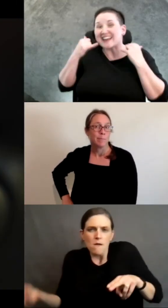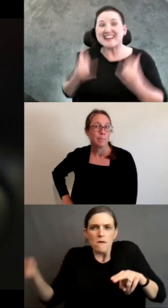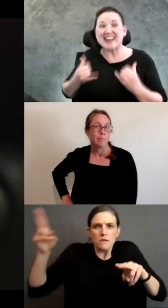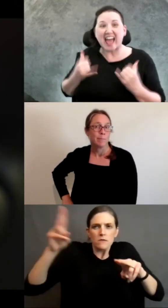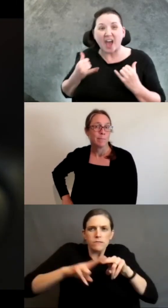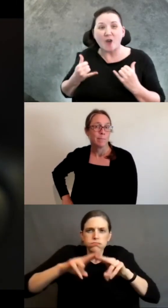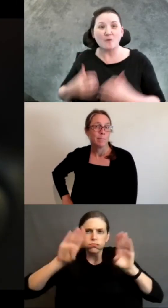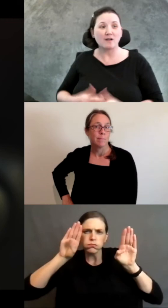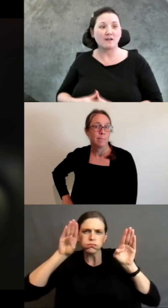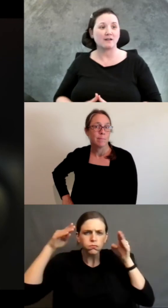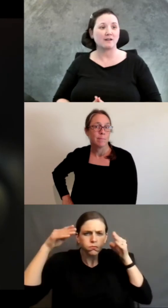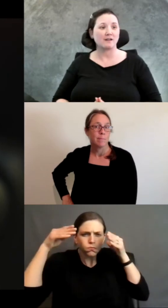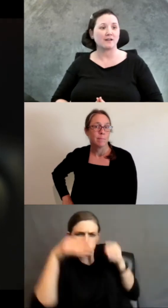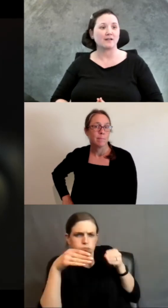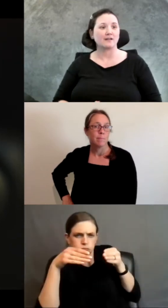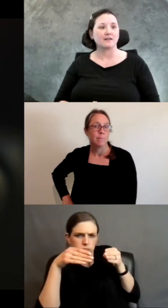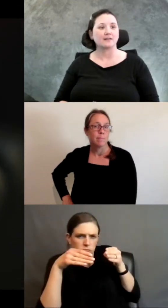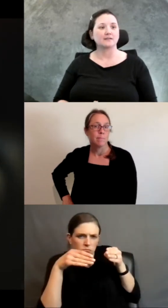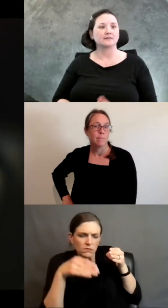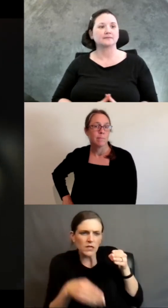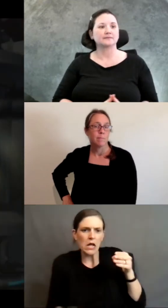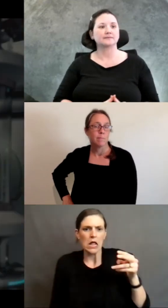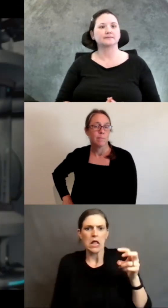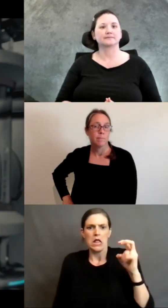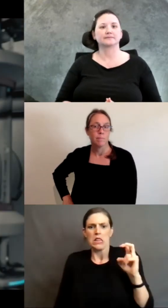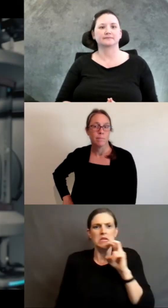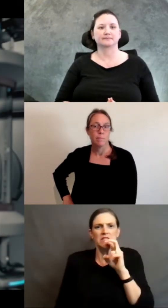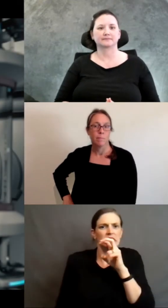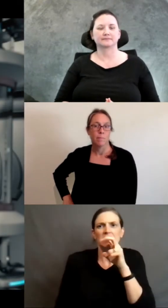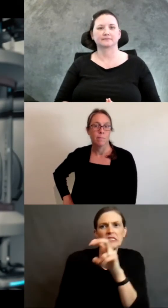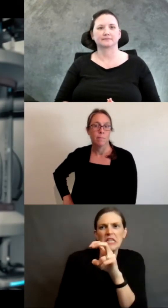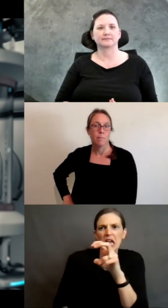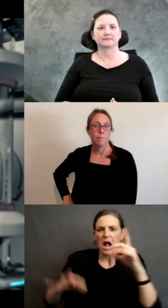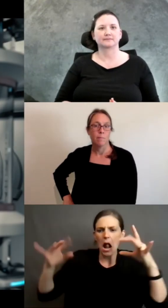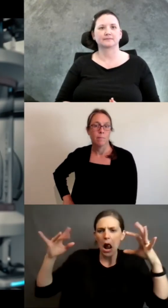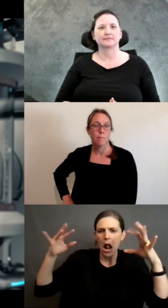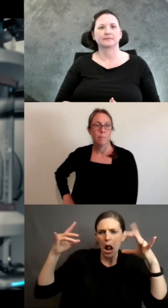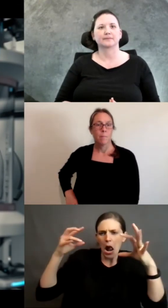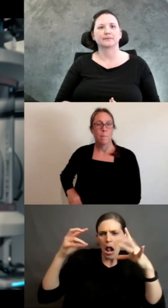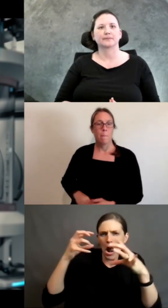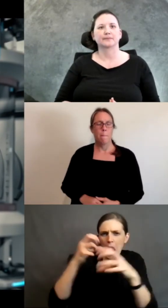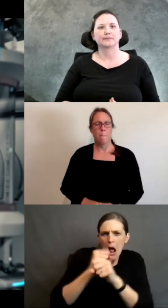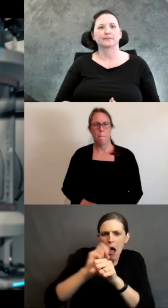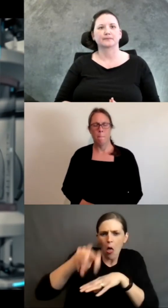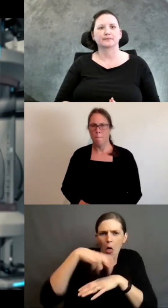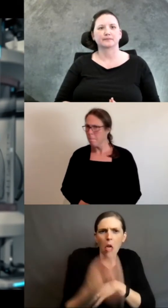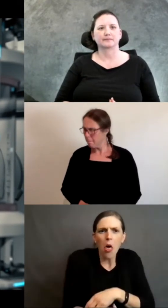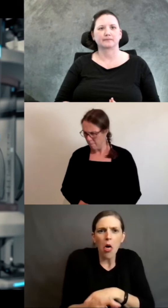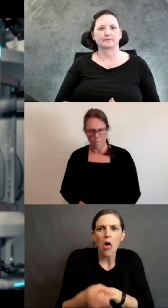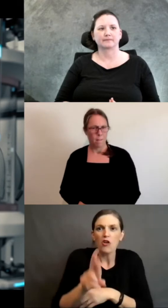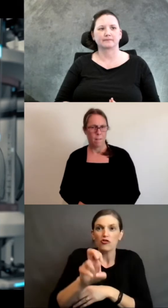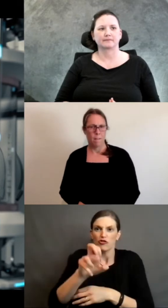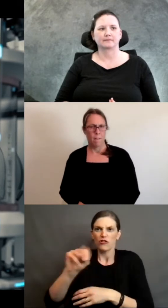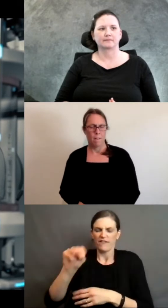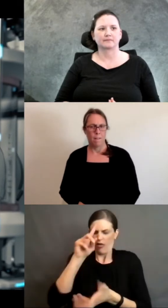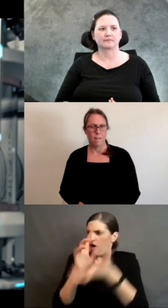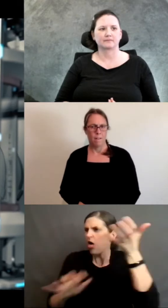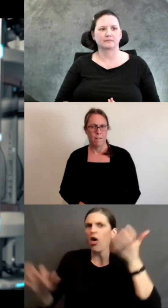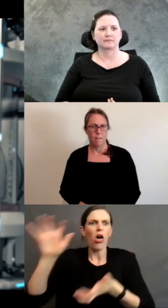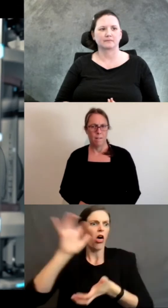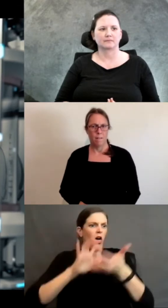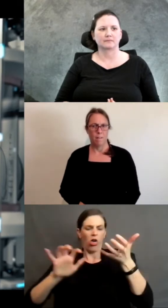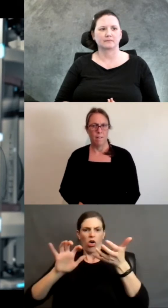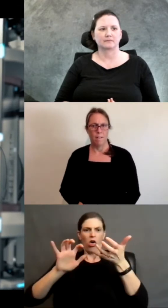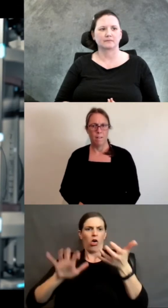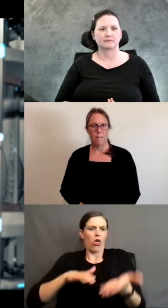The snake on Reven's shoulder shrinks and falls to the ground. Confused, Reven turns around. He steps on the snake,